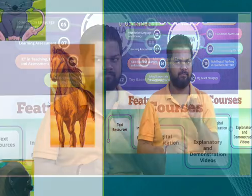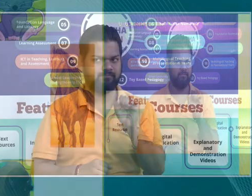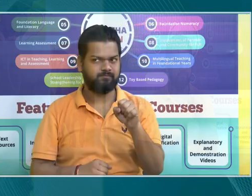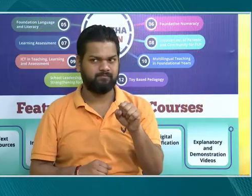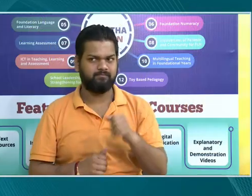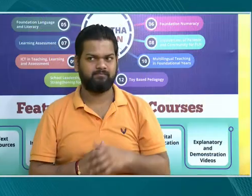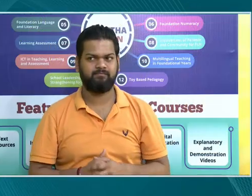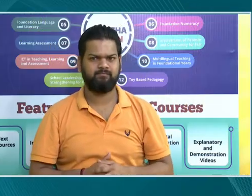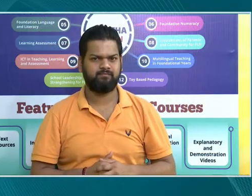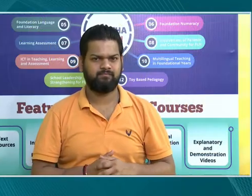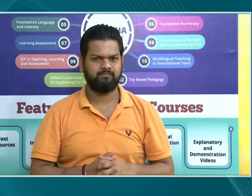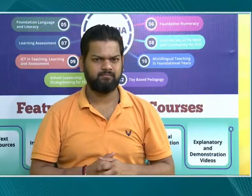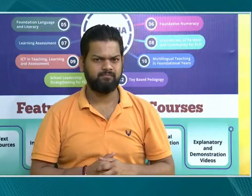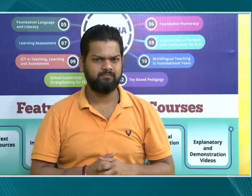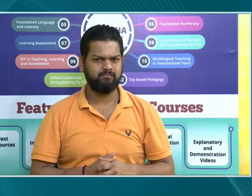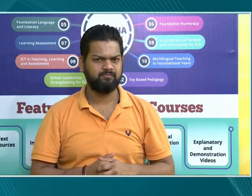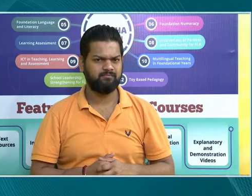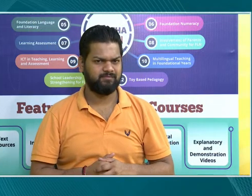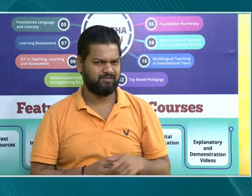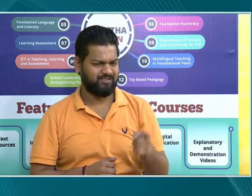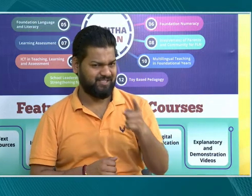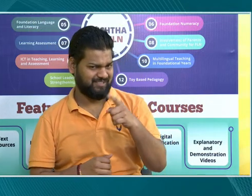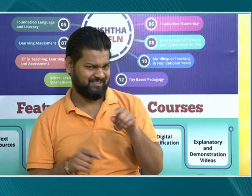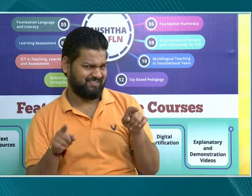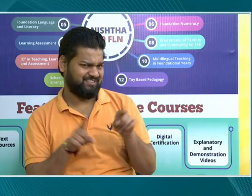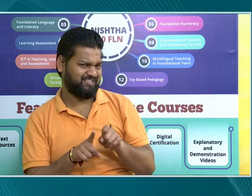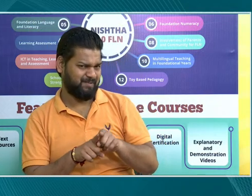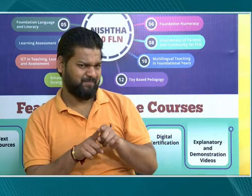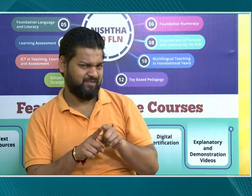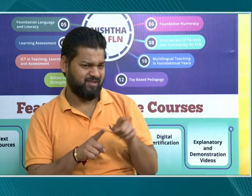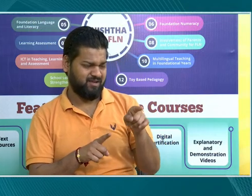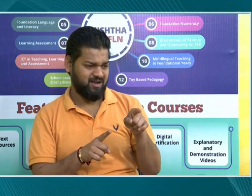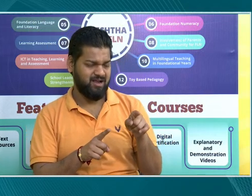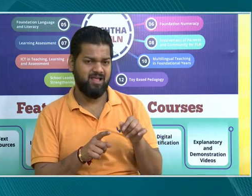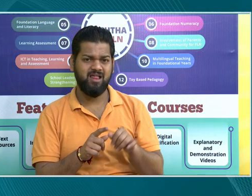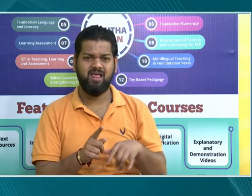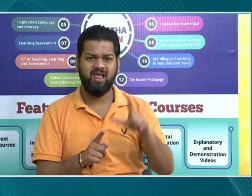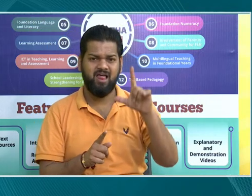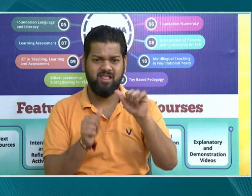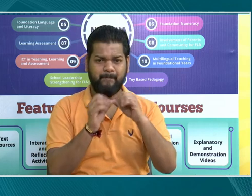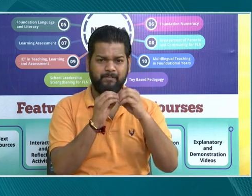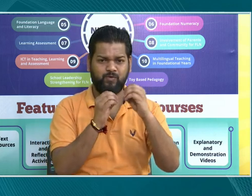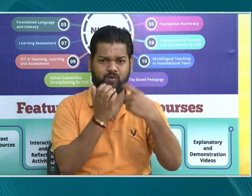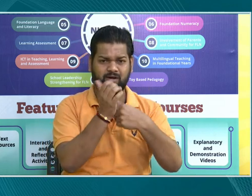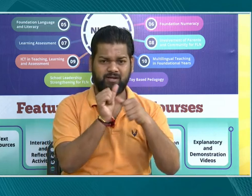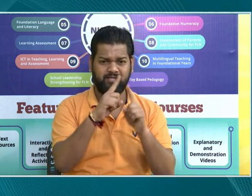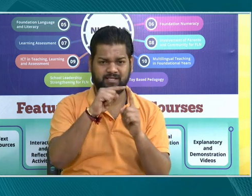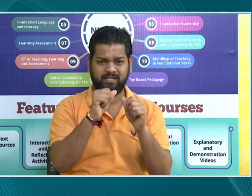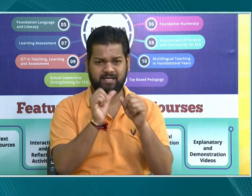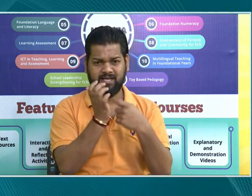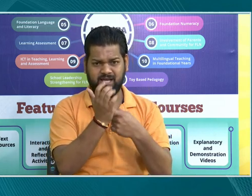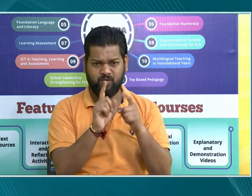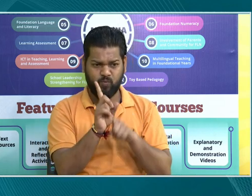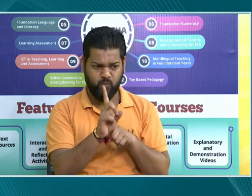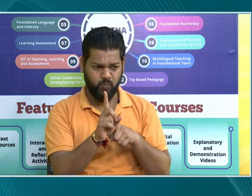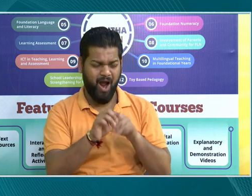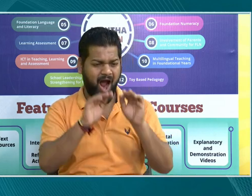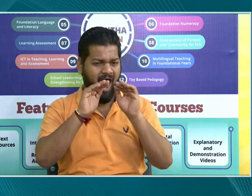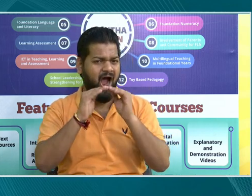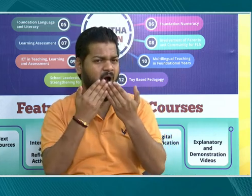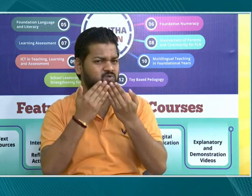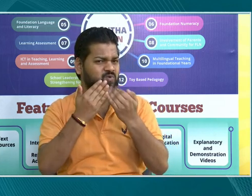this. As a laboratory, it's there in schools and children go there for experiments. But